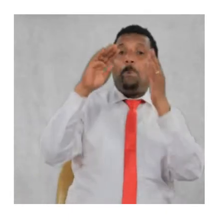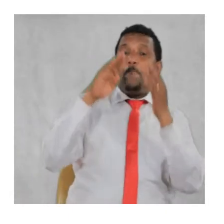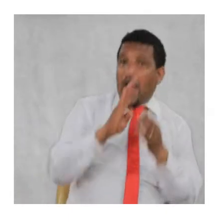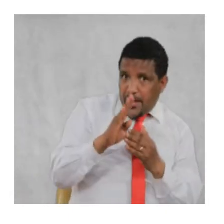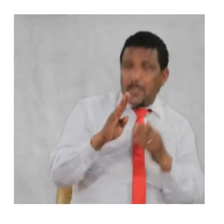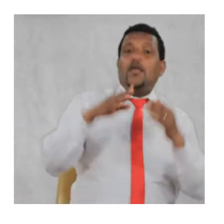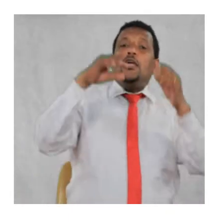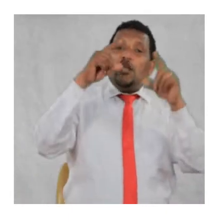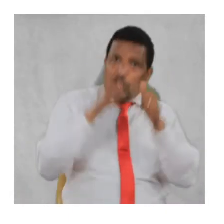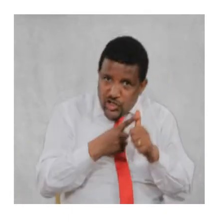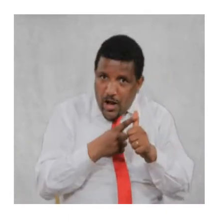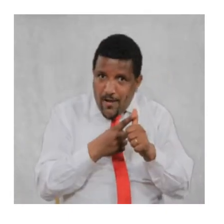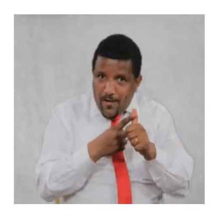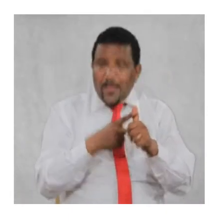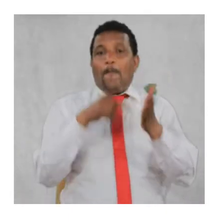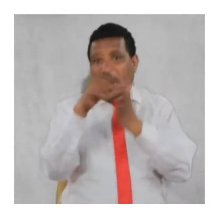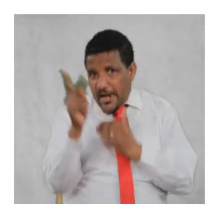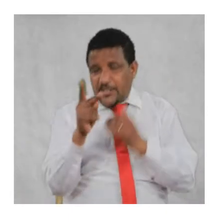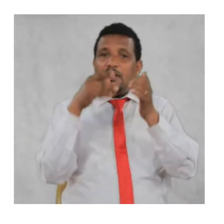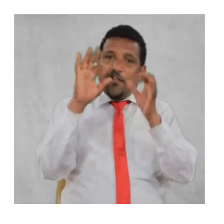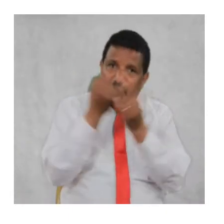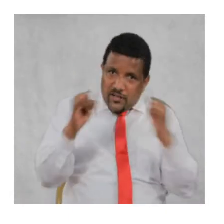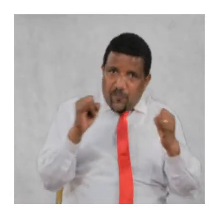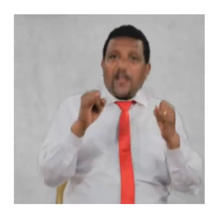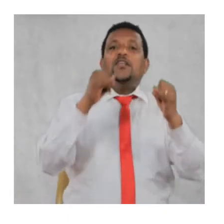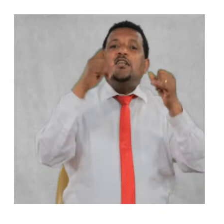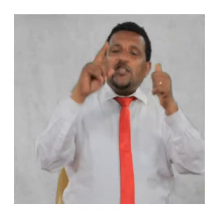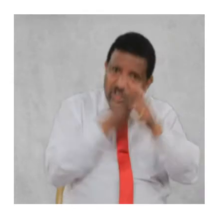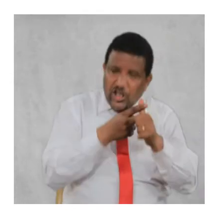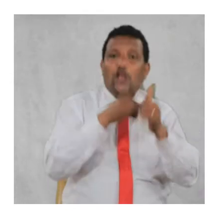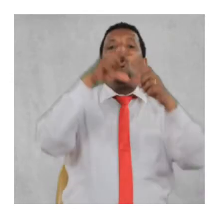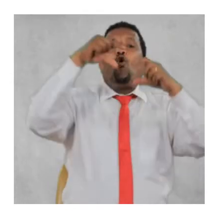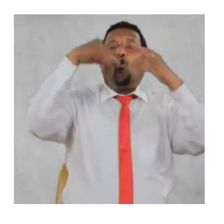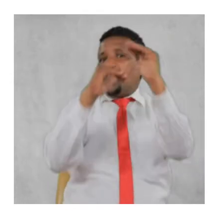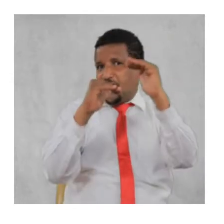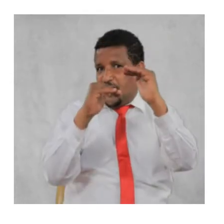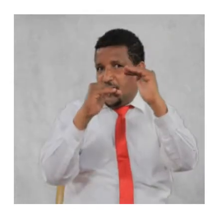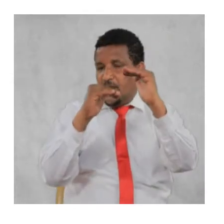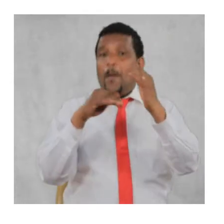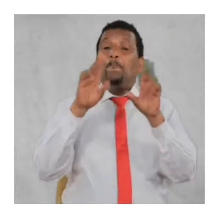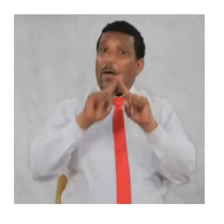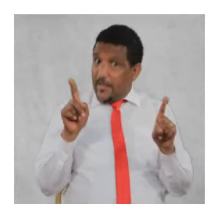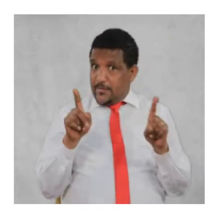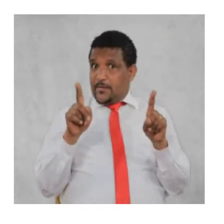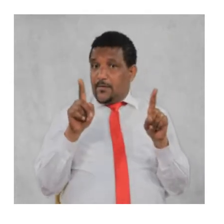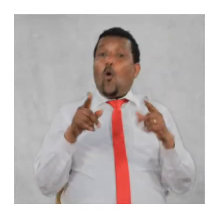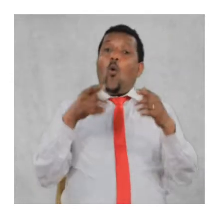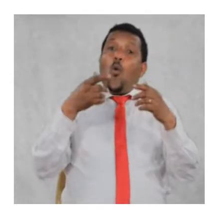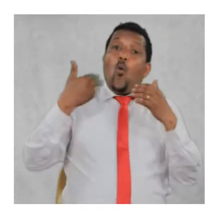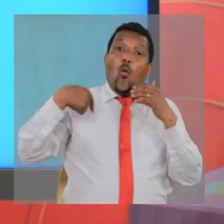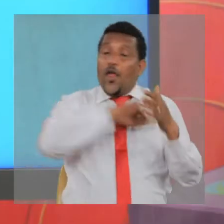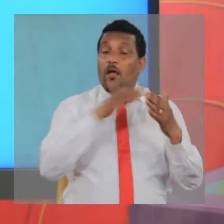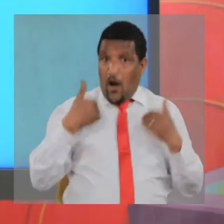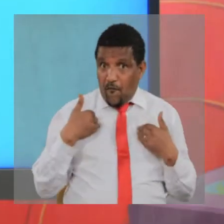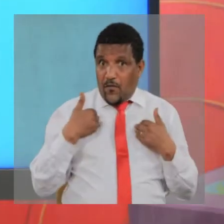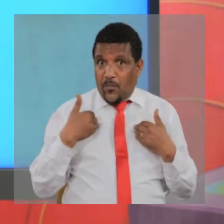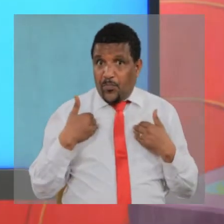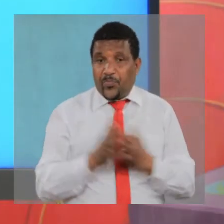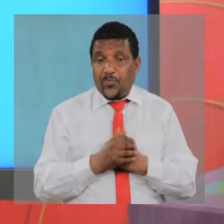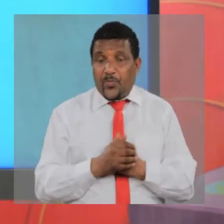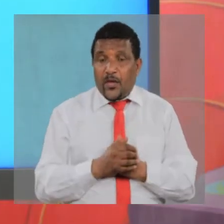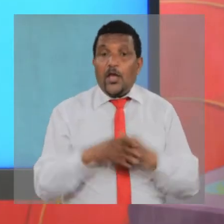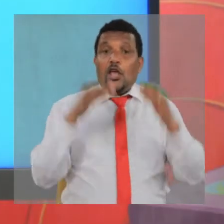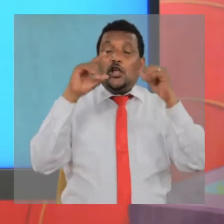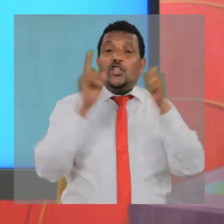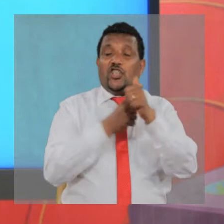the initial price divided by the initial quantity. But we have the